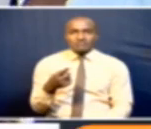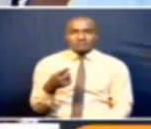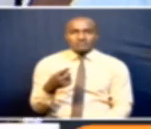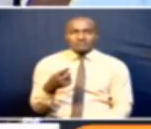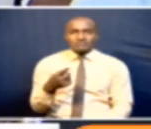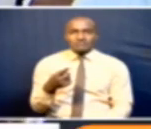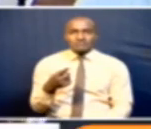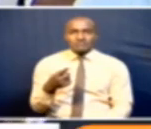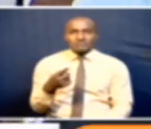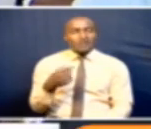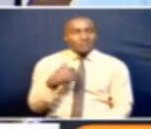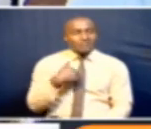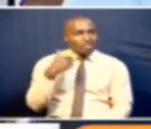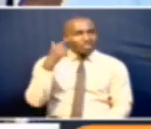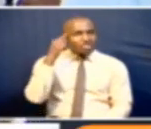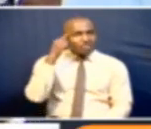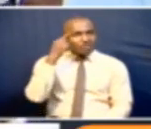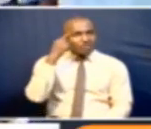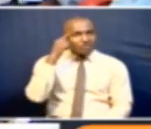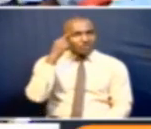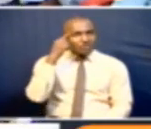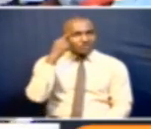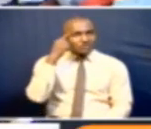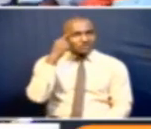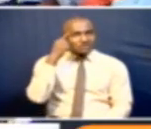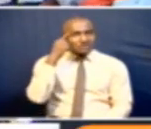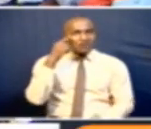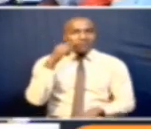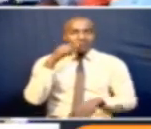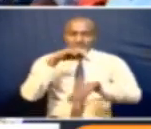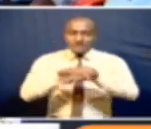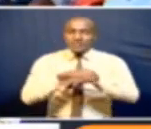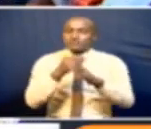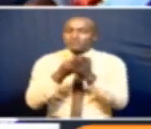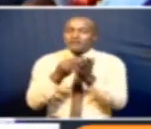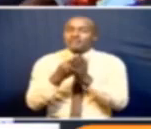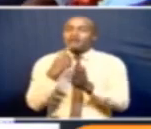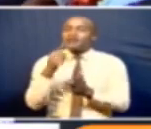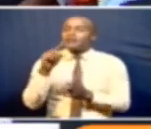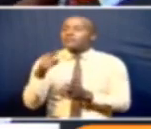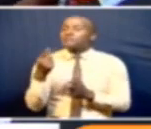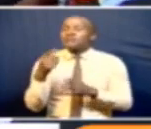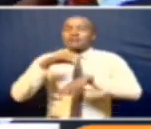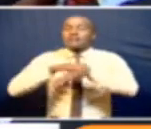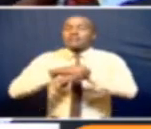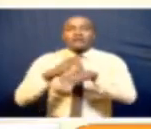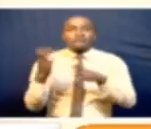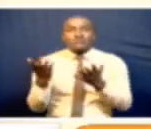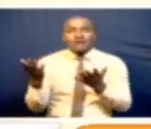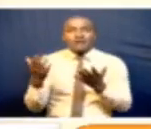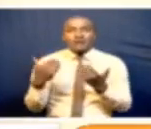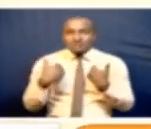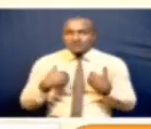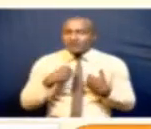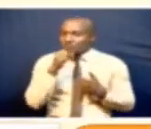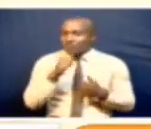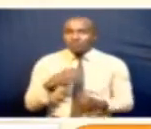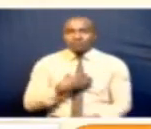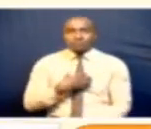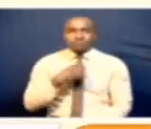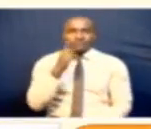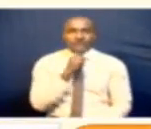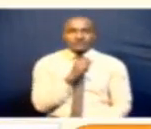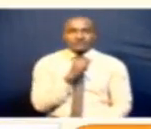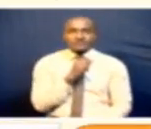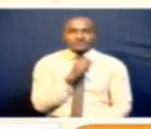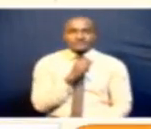I was thinking of how I was going to get the 100,000 with my age. Familia nyingi